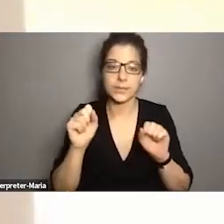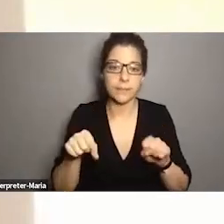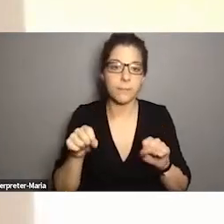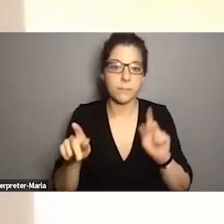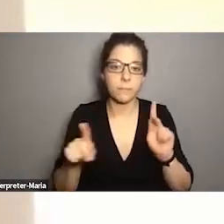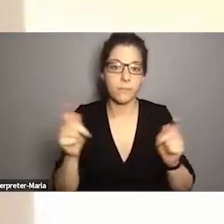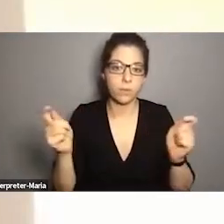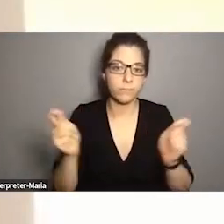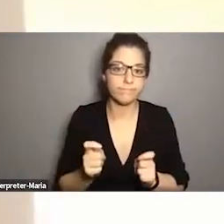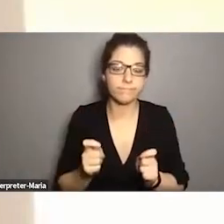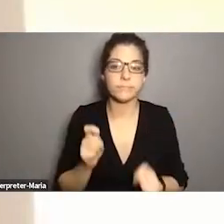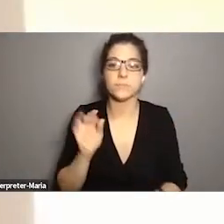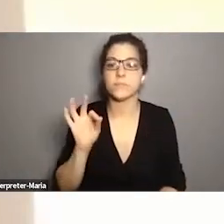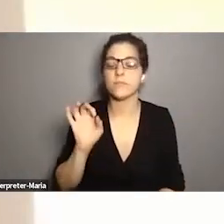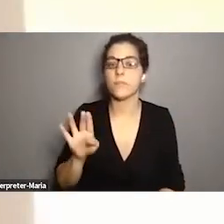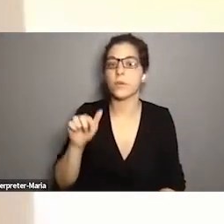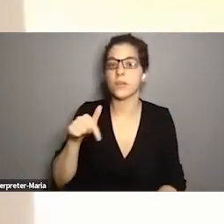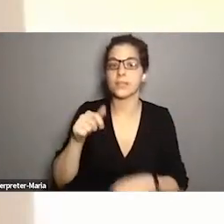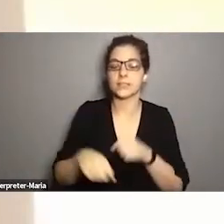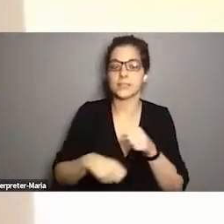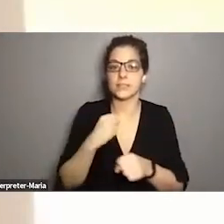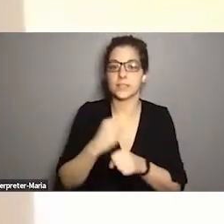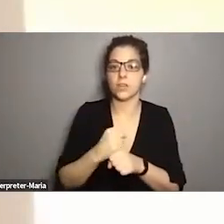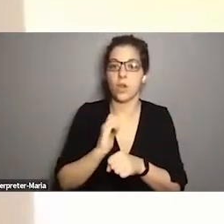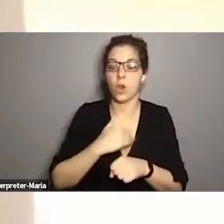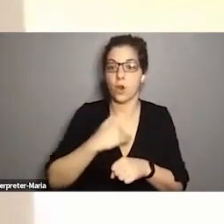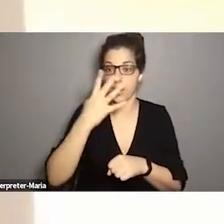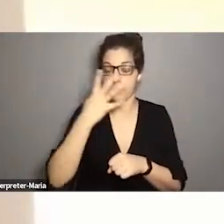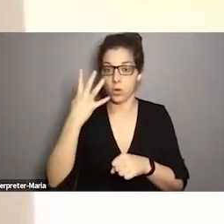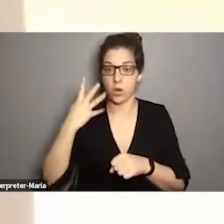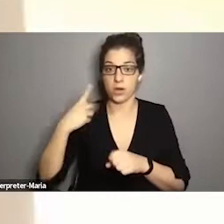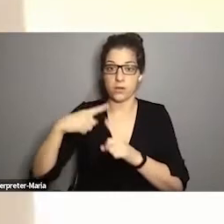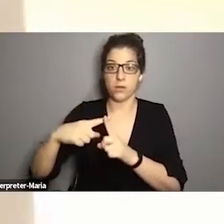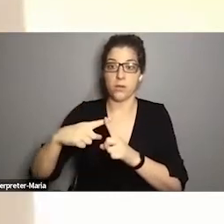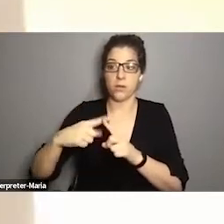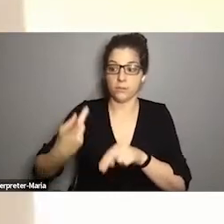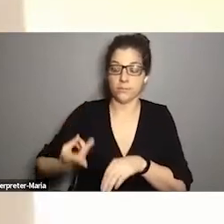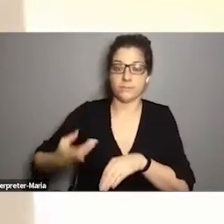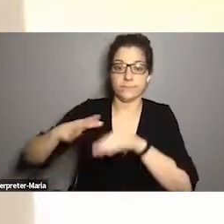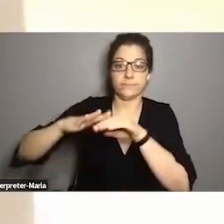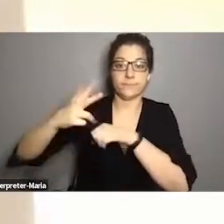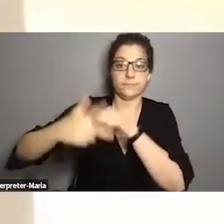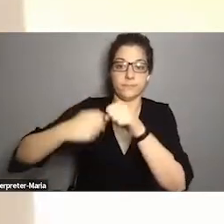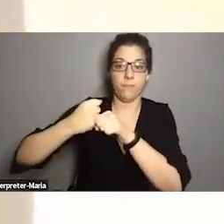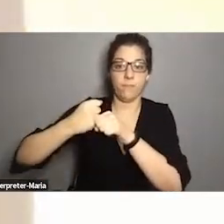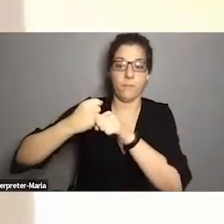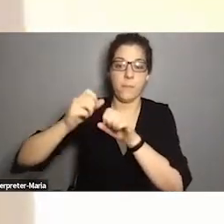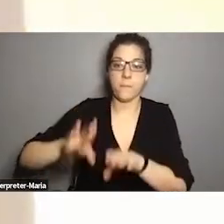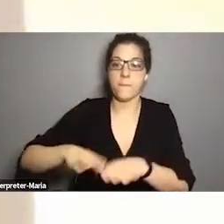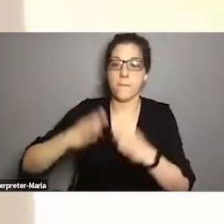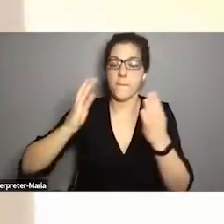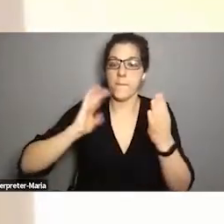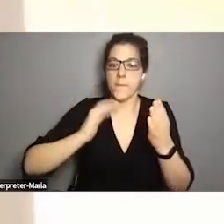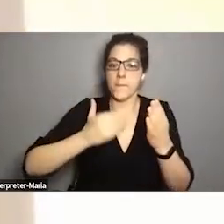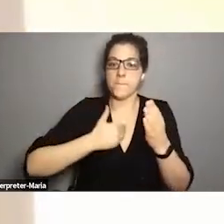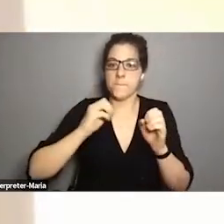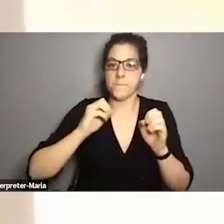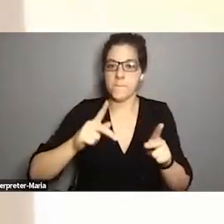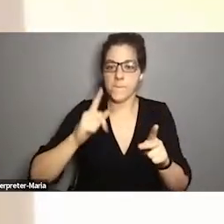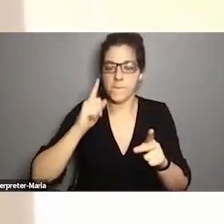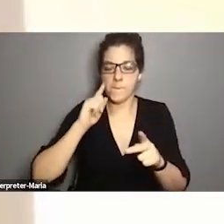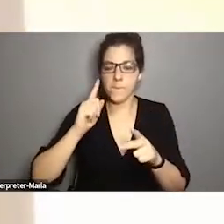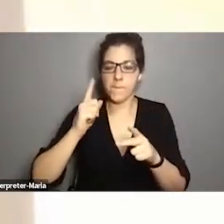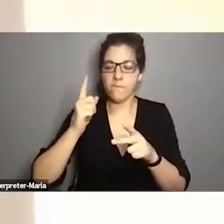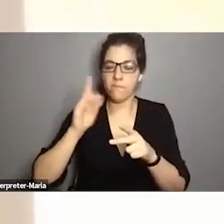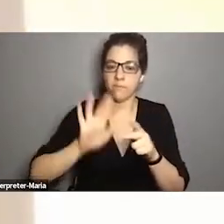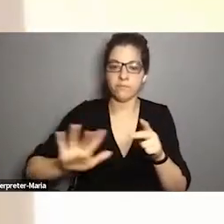In February of this year, we raised our immigration targets for the next 3 years with the aim of opening our doors in Canada to over